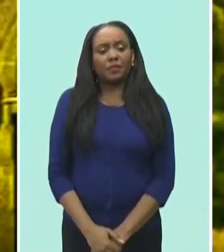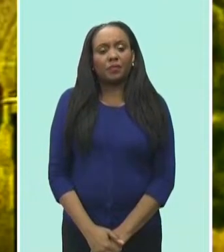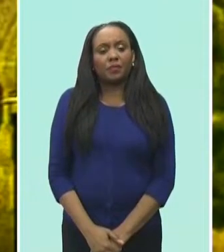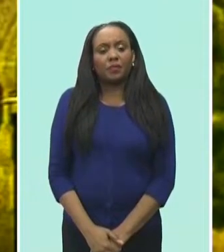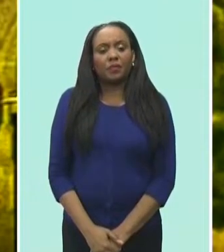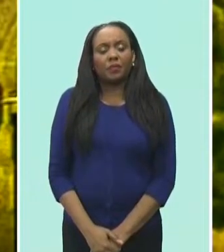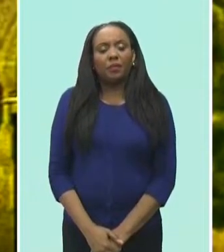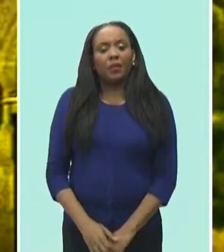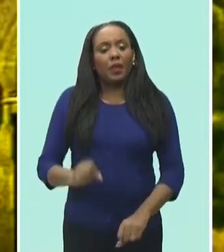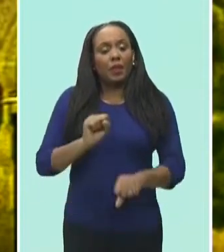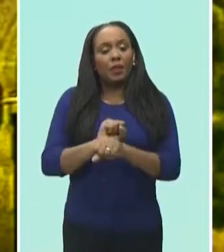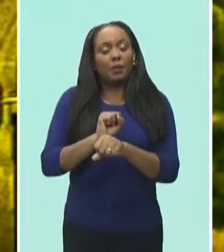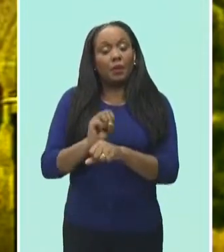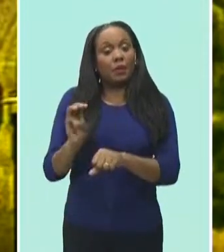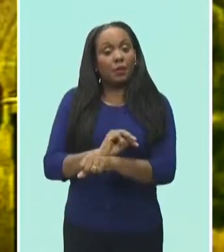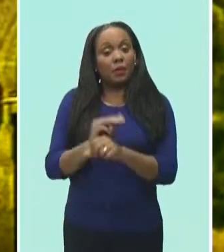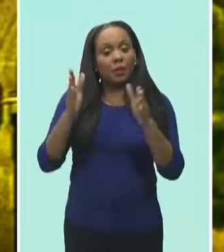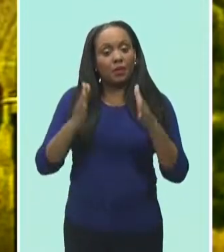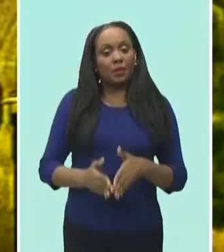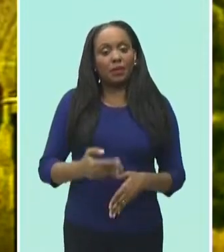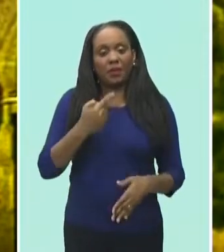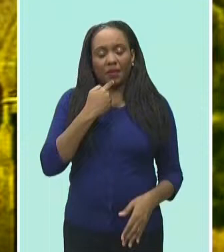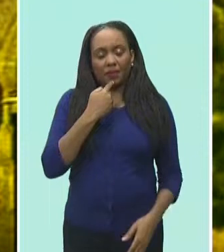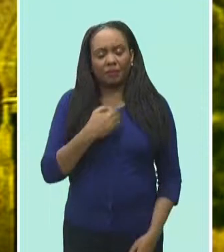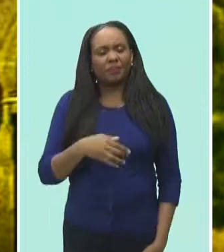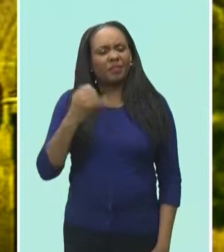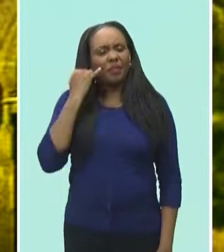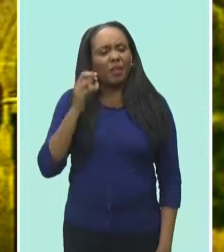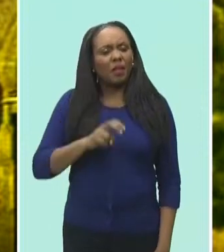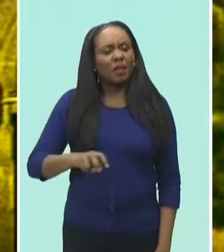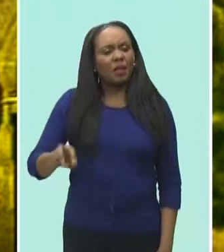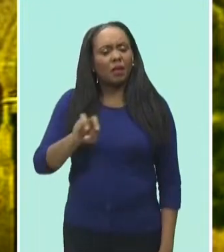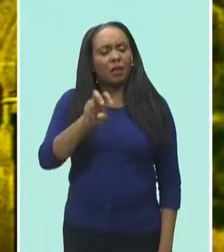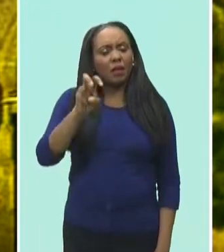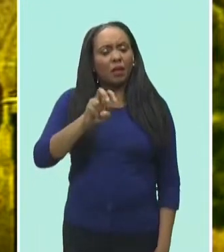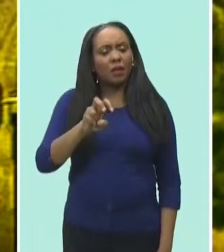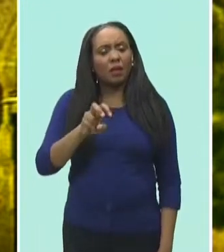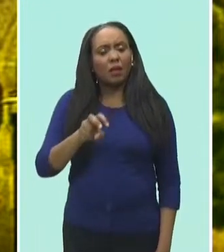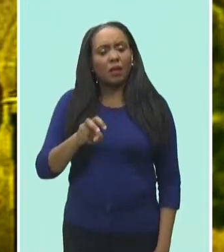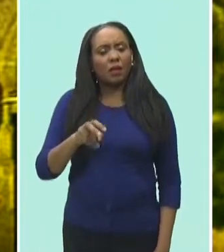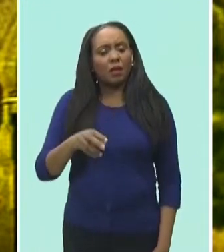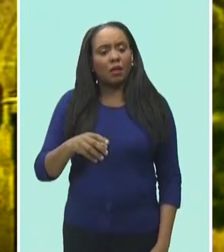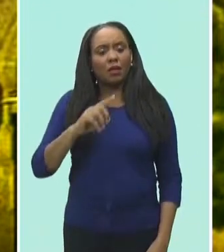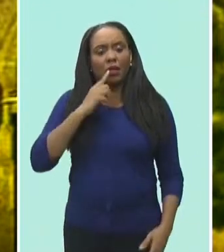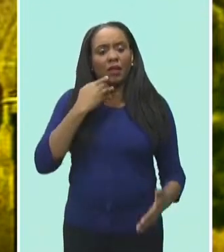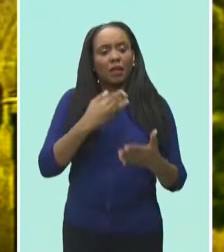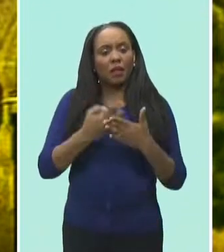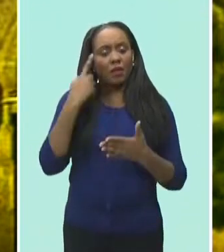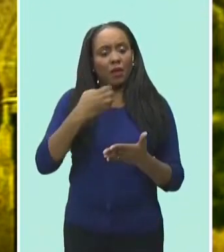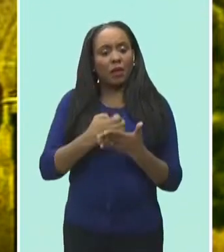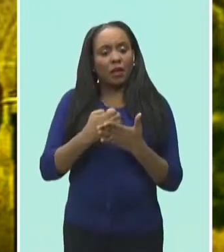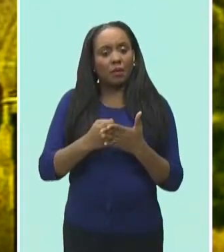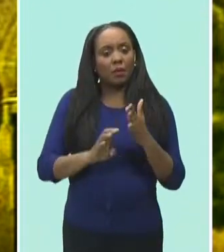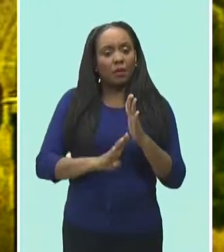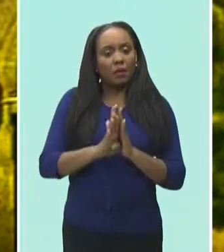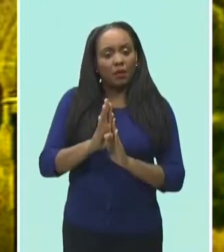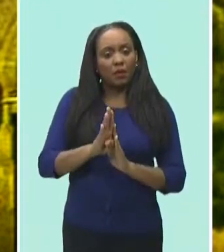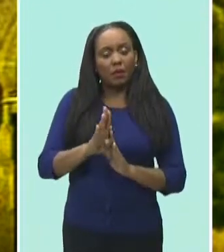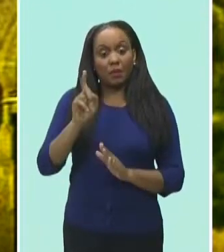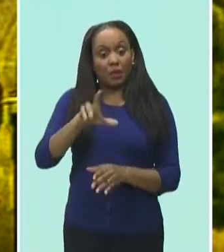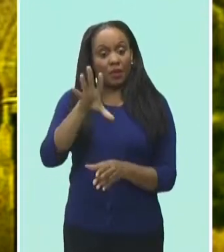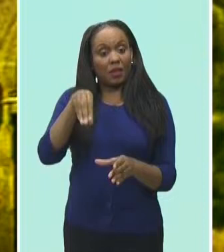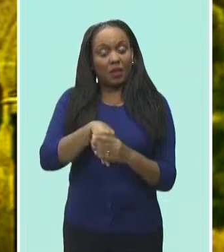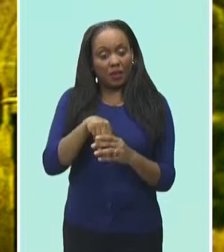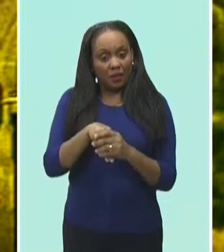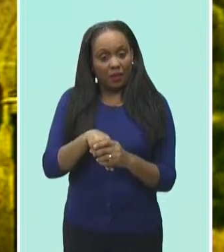And Labour Minister Colin Jordan says if tourism is to continue to be one of the lead drivers of economic growth for the country, there must be investment